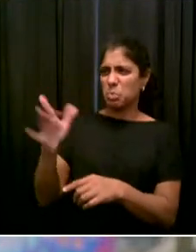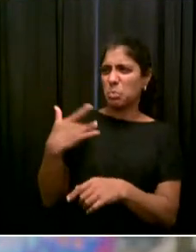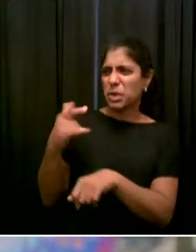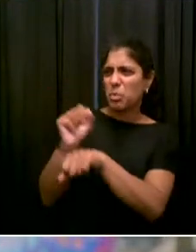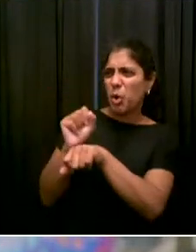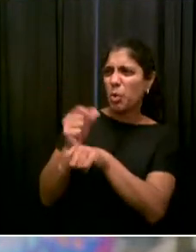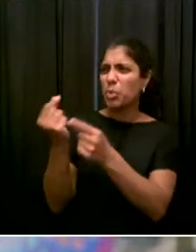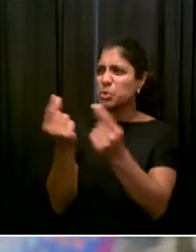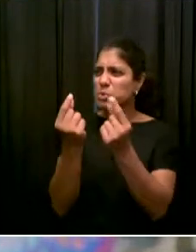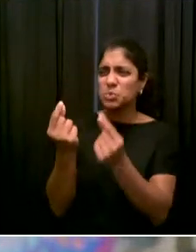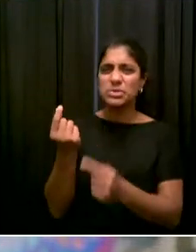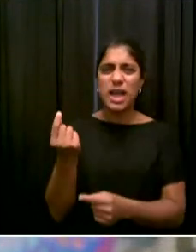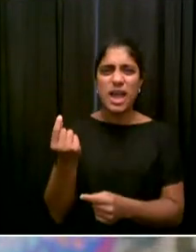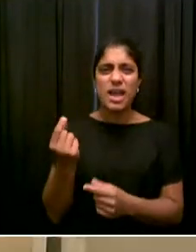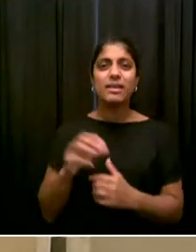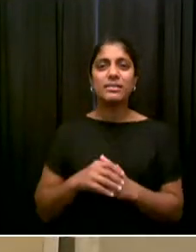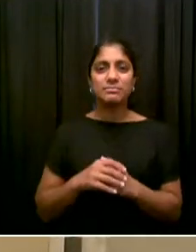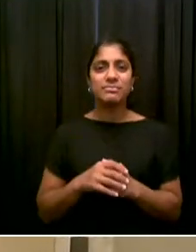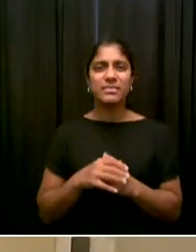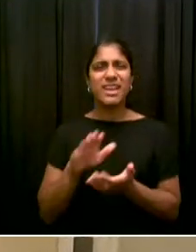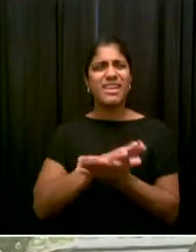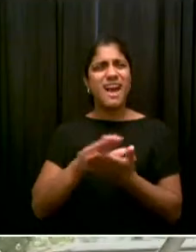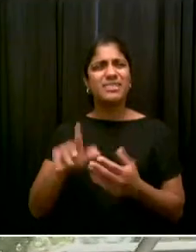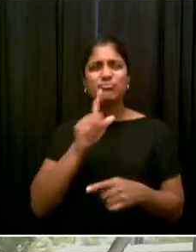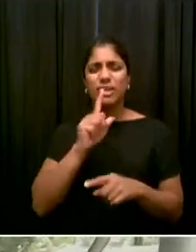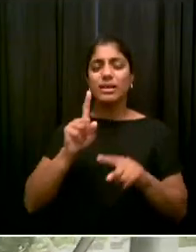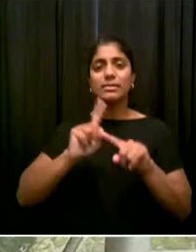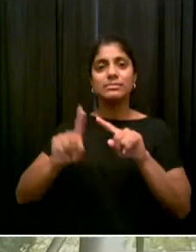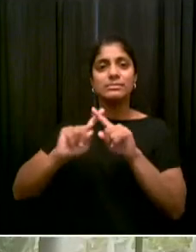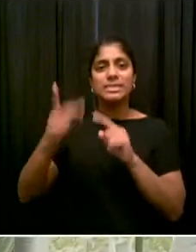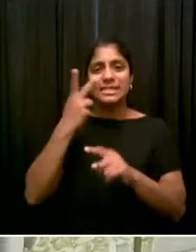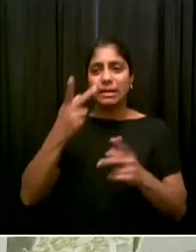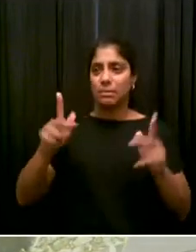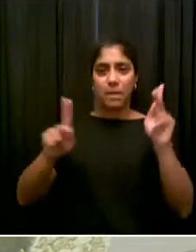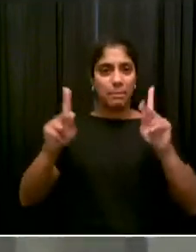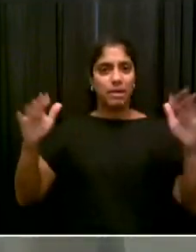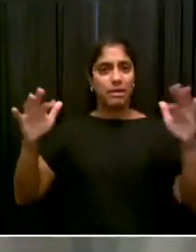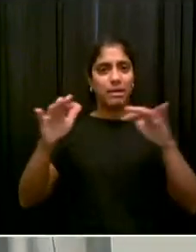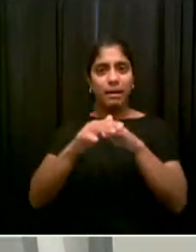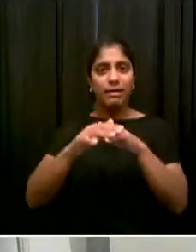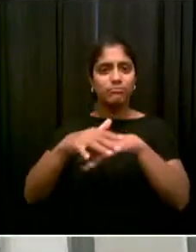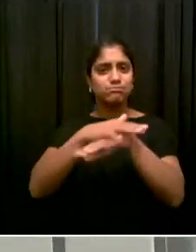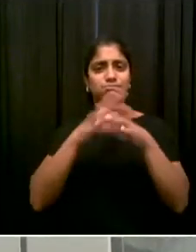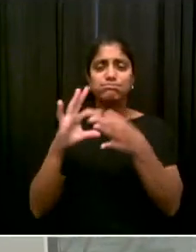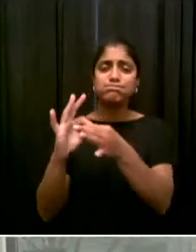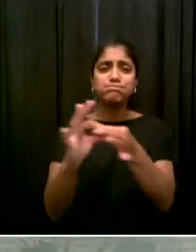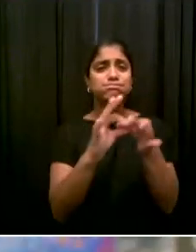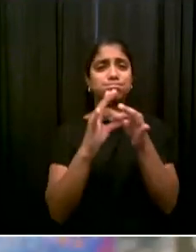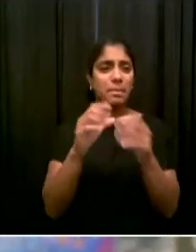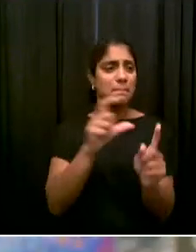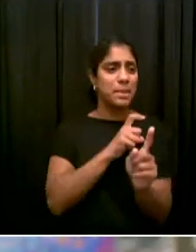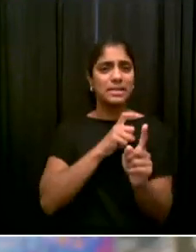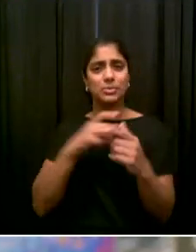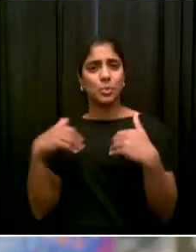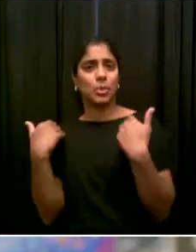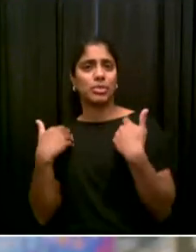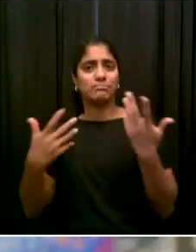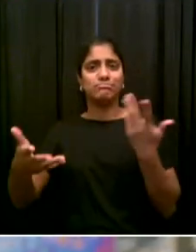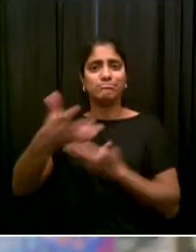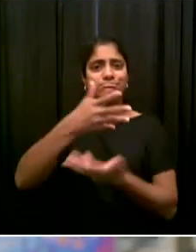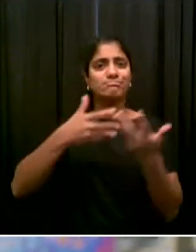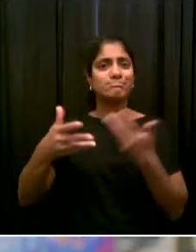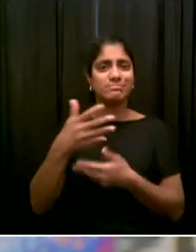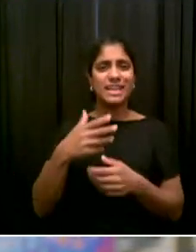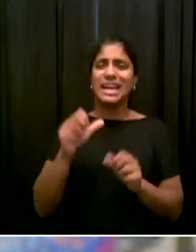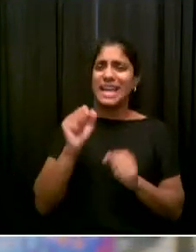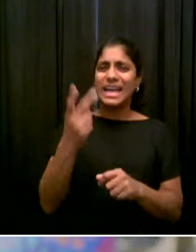felt like it was a really good opportunity. I get to see the inside world of the NYPD. I get to learn more about why